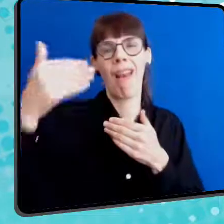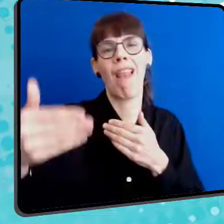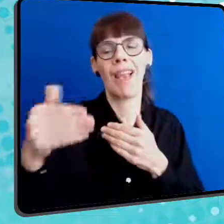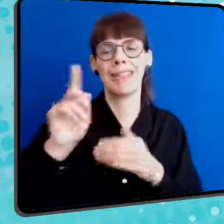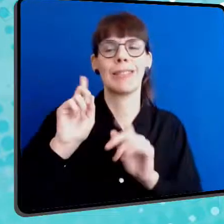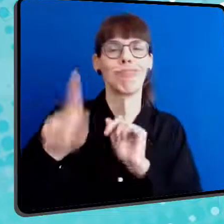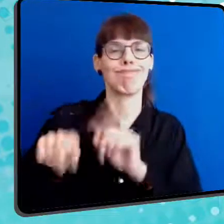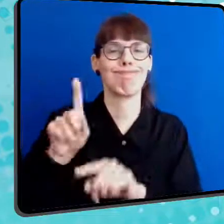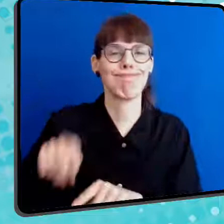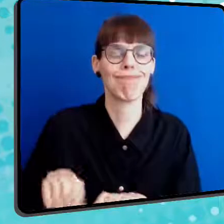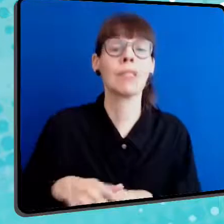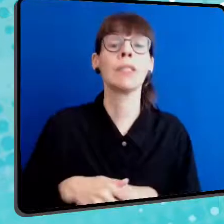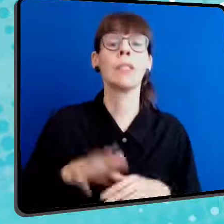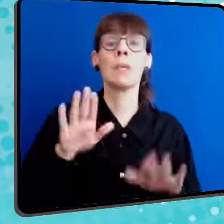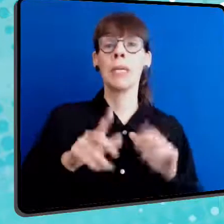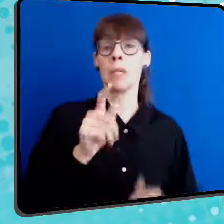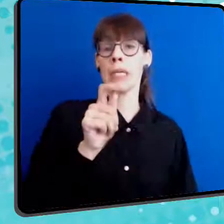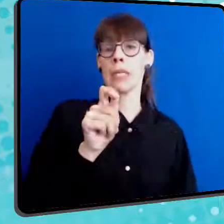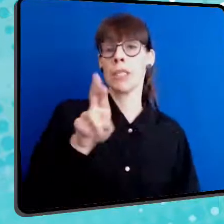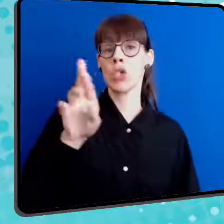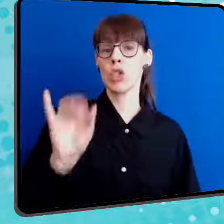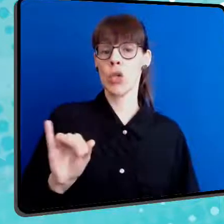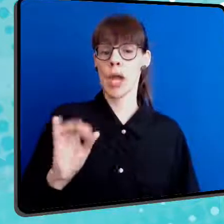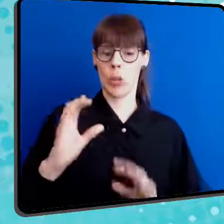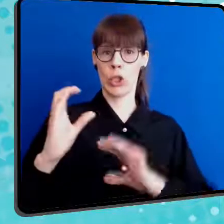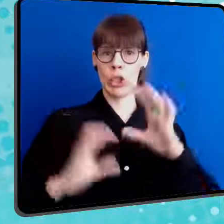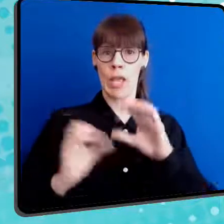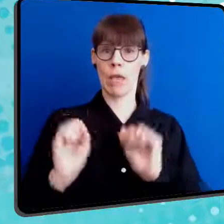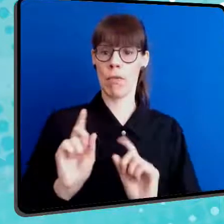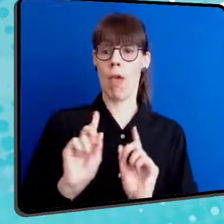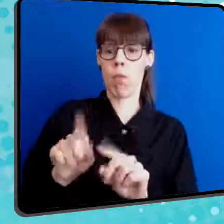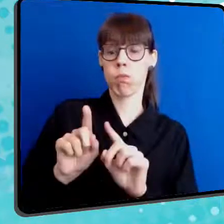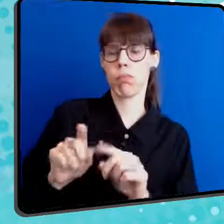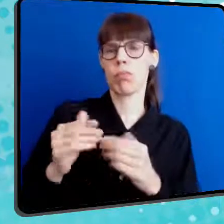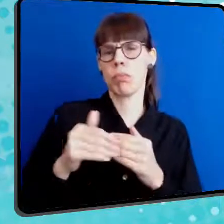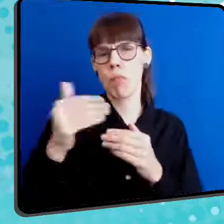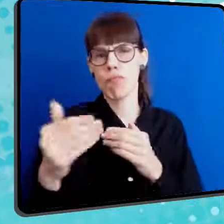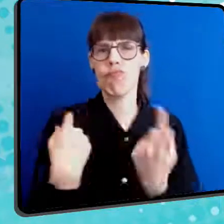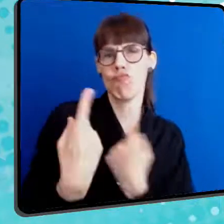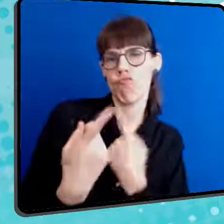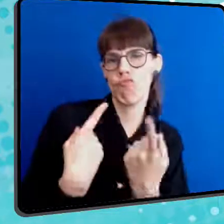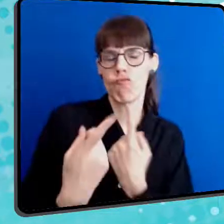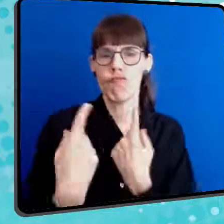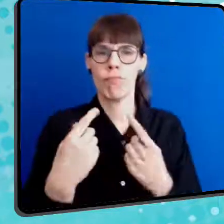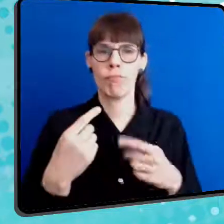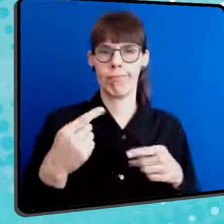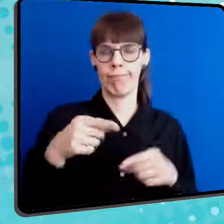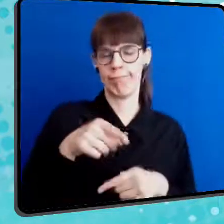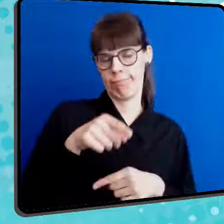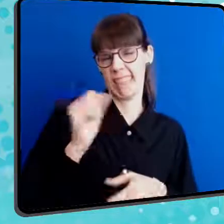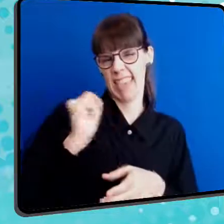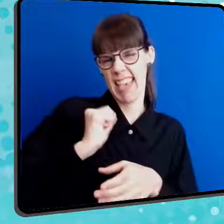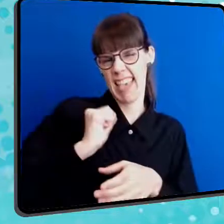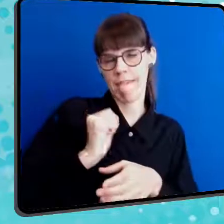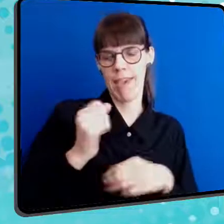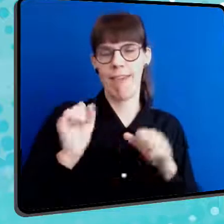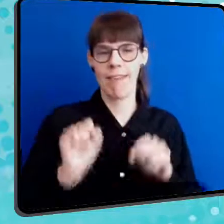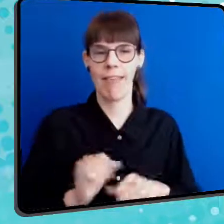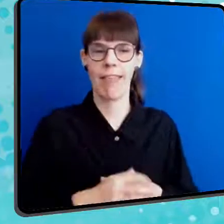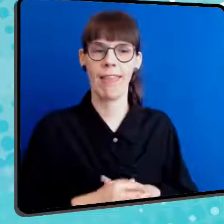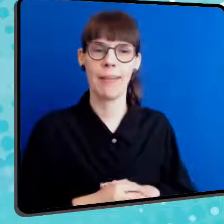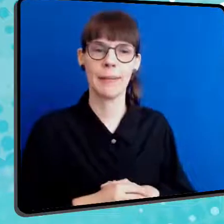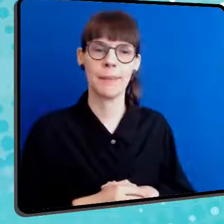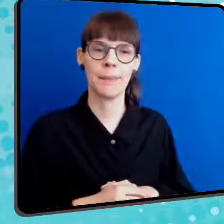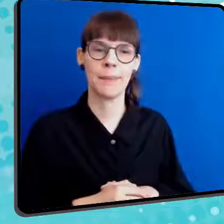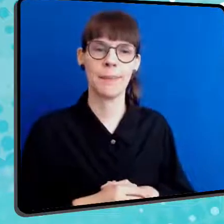already. And then we can have a conversation in our cafe. You can see it as the pizza